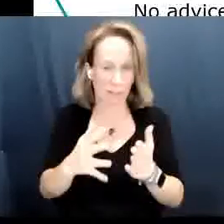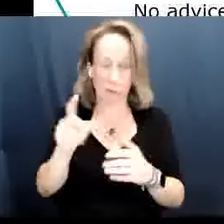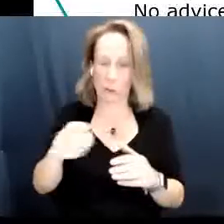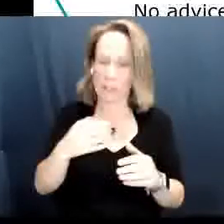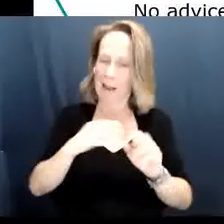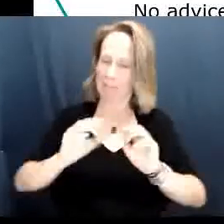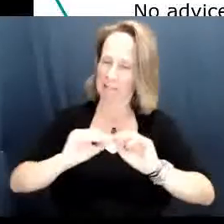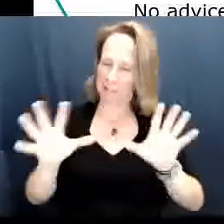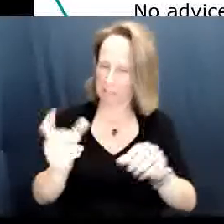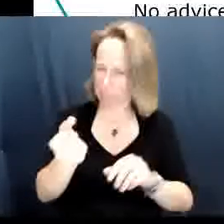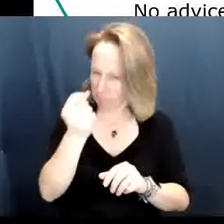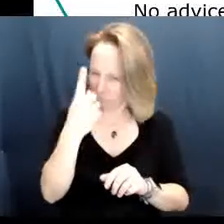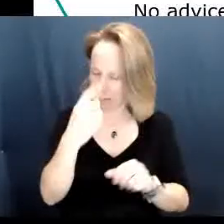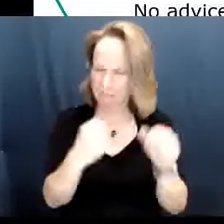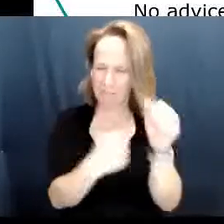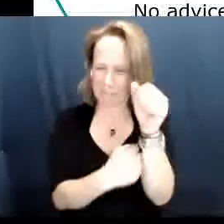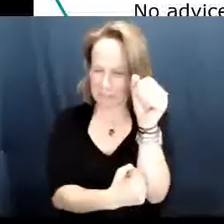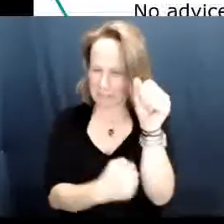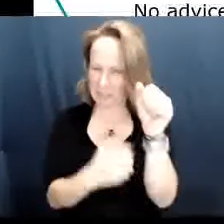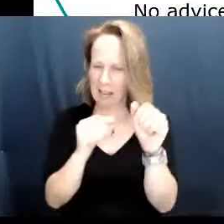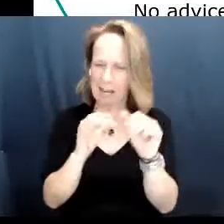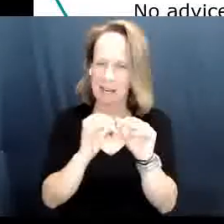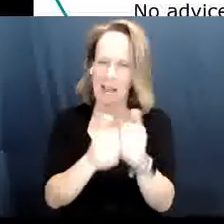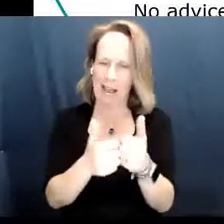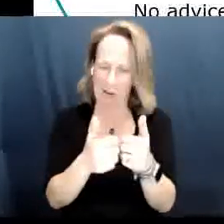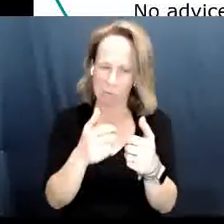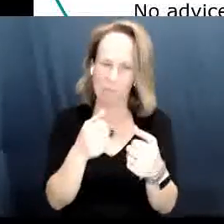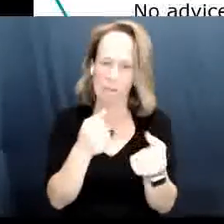foundations and techniques of advocacy work.